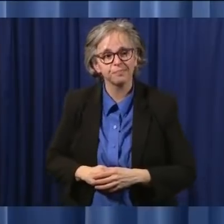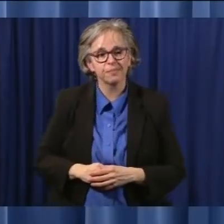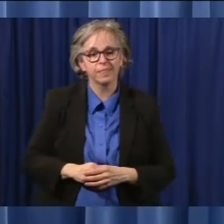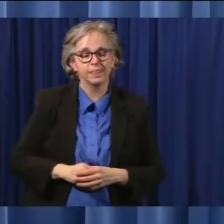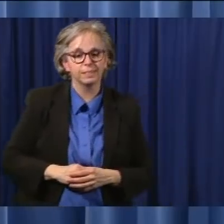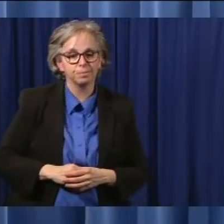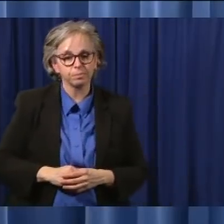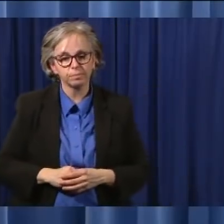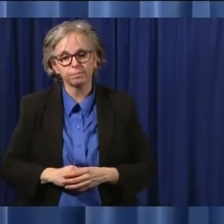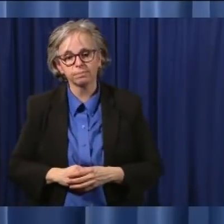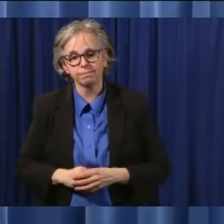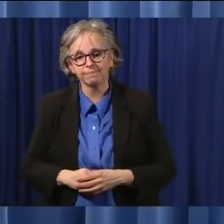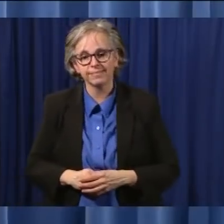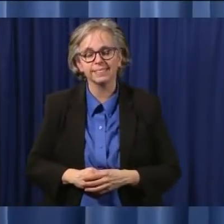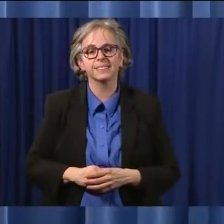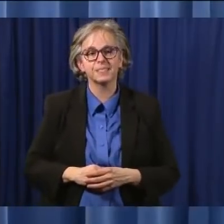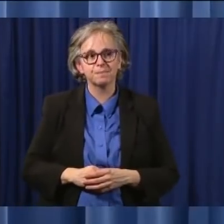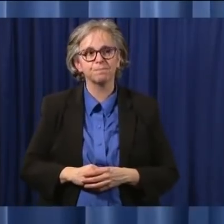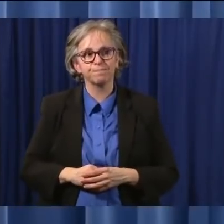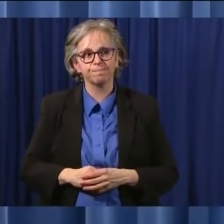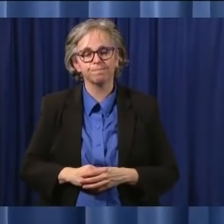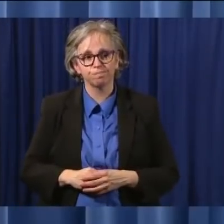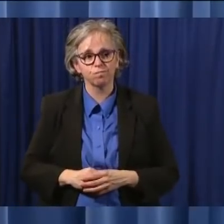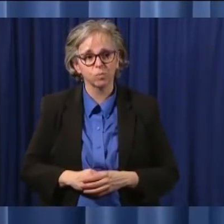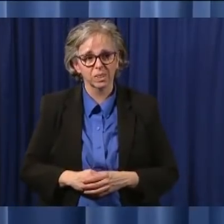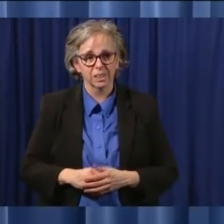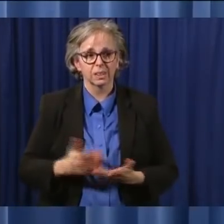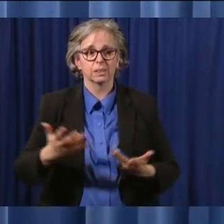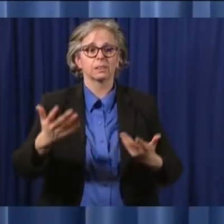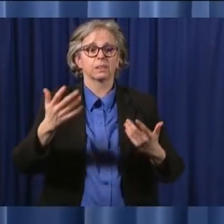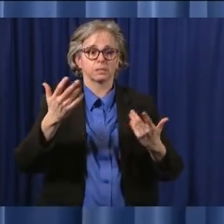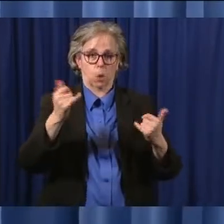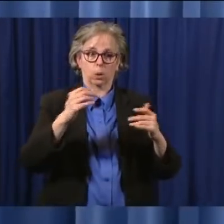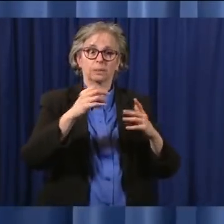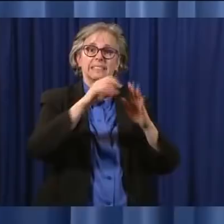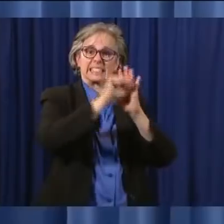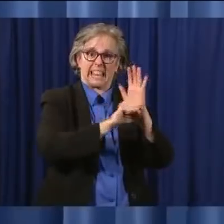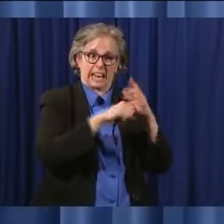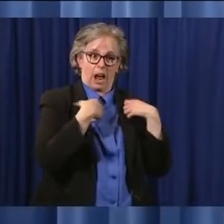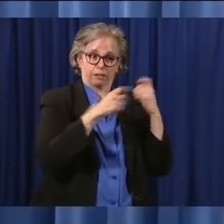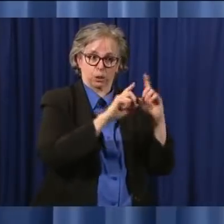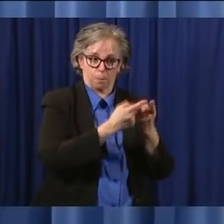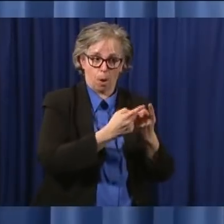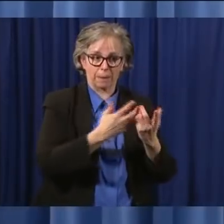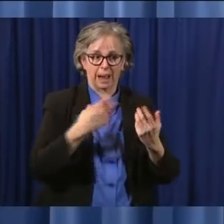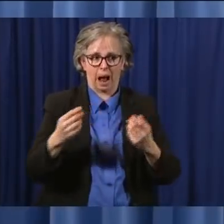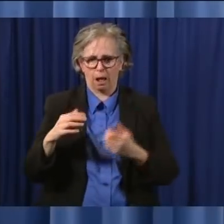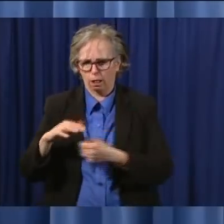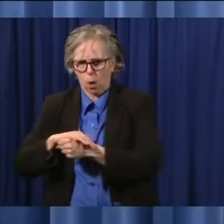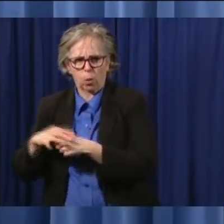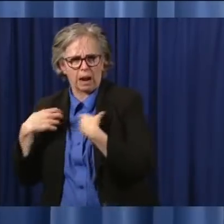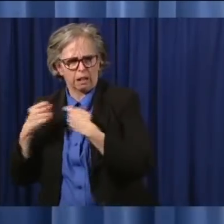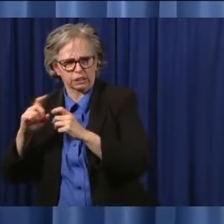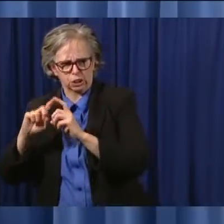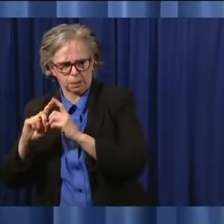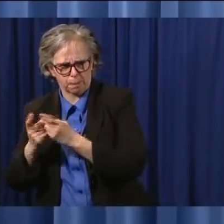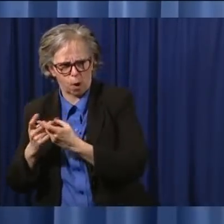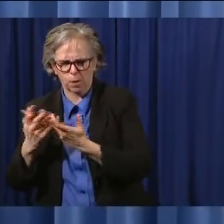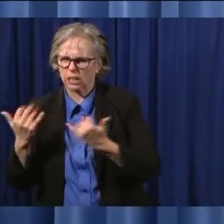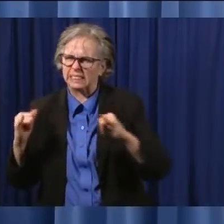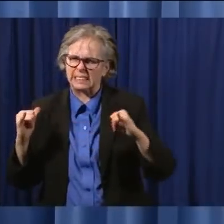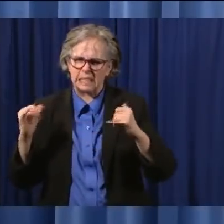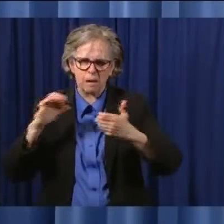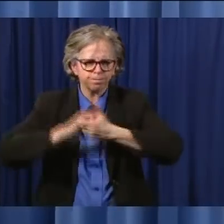To support both state and our local health departments in their effort to fight COVID-19 and the disproportionate